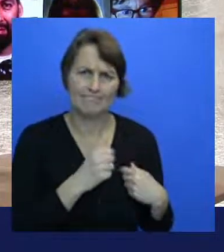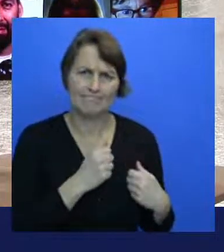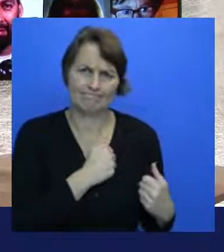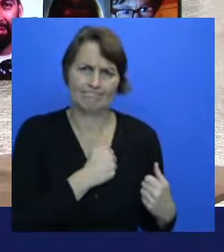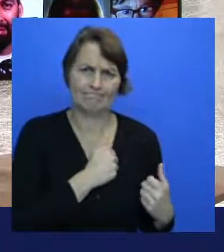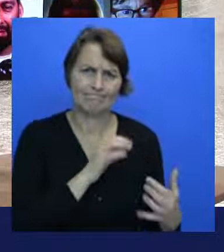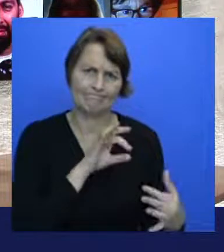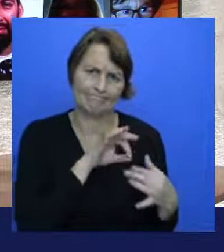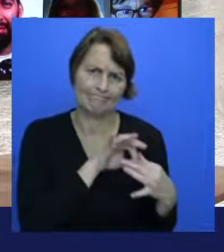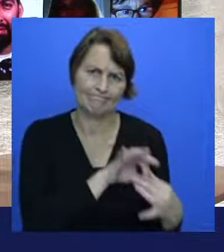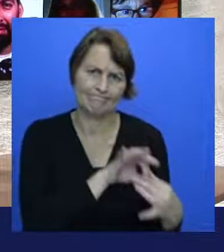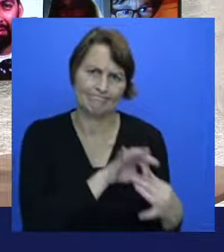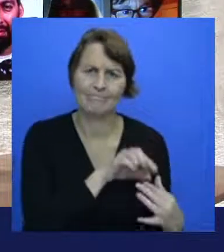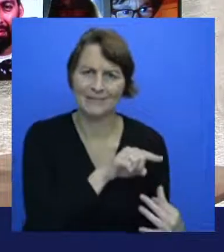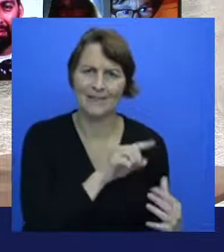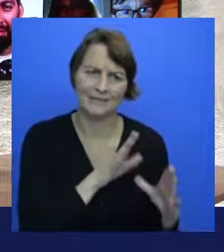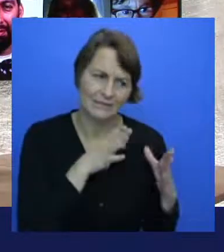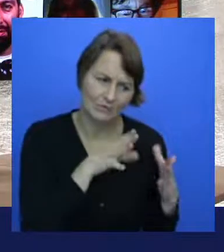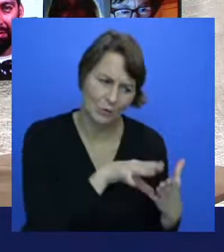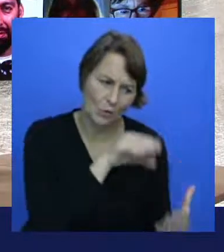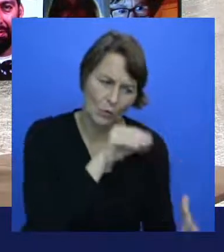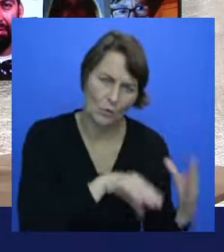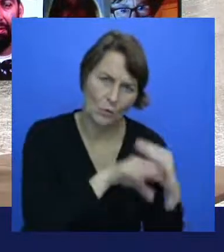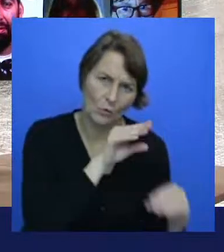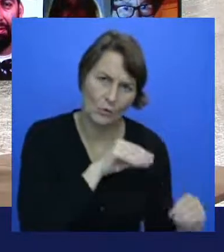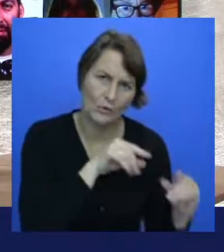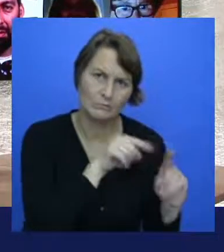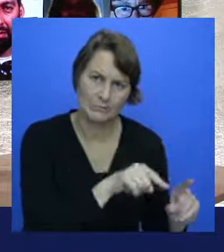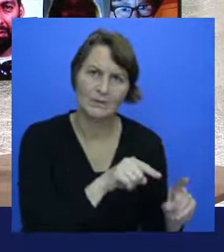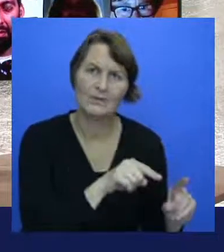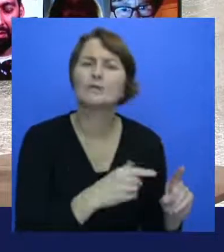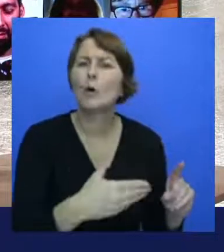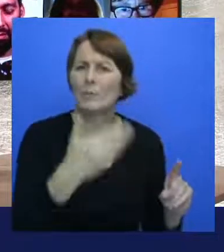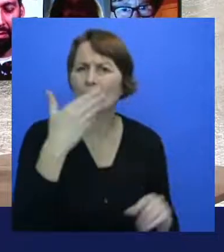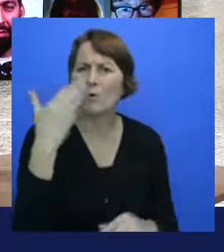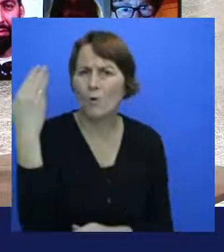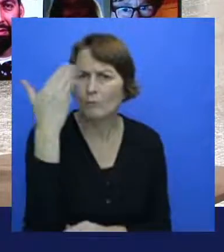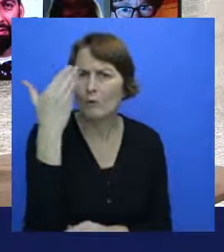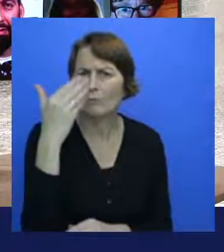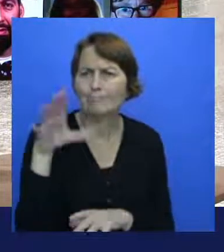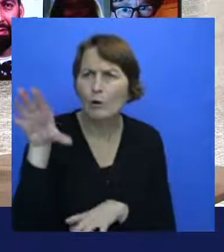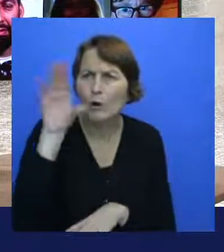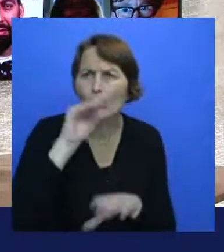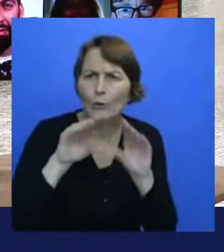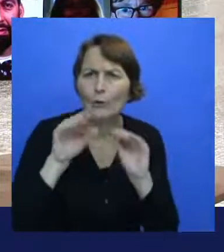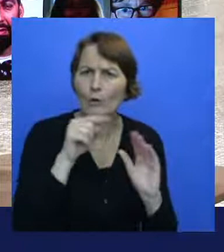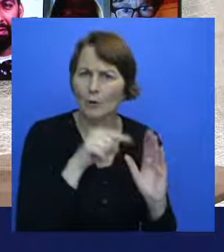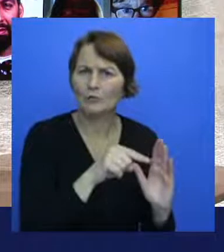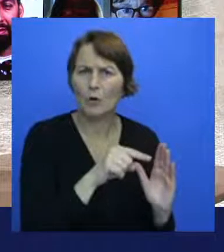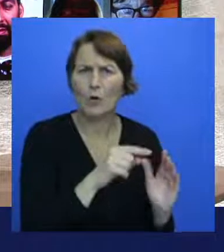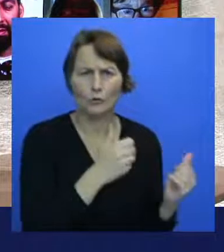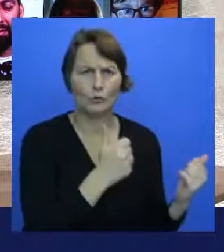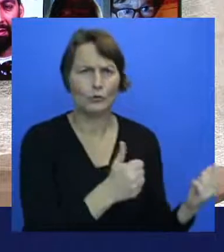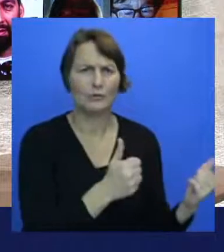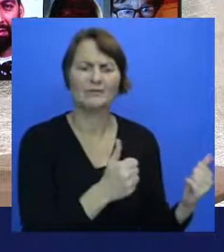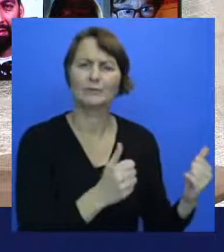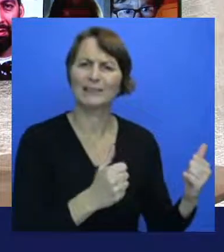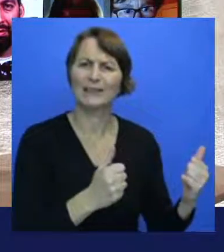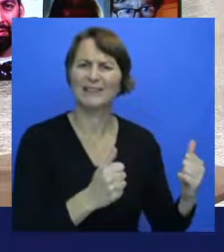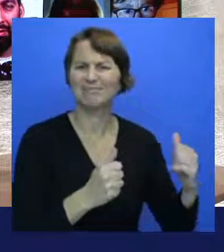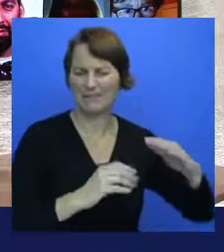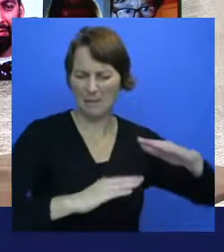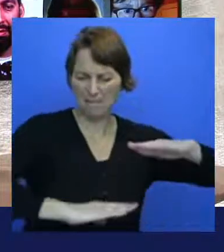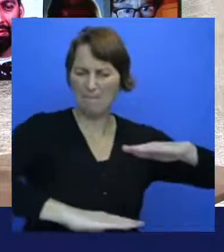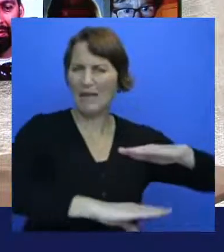Because my undergrad is in computer science, so we had those courses. So I kind of had that base level